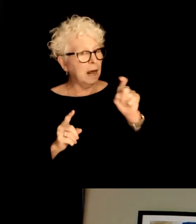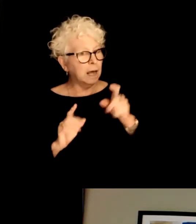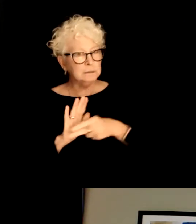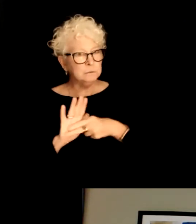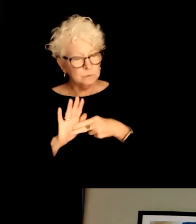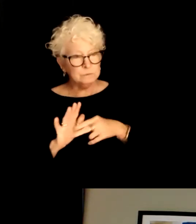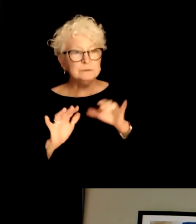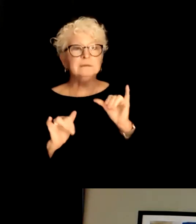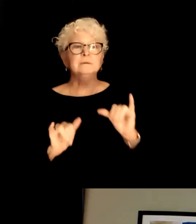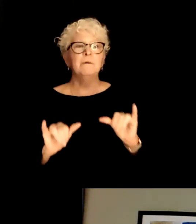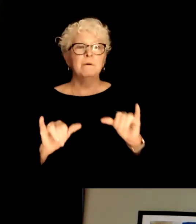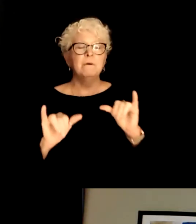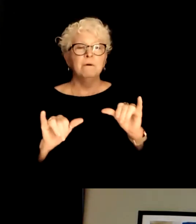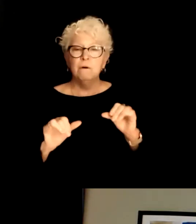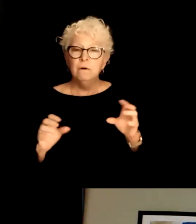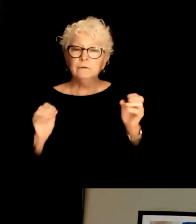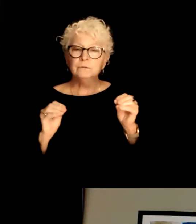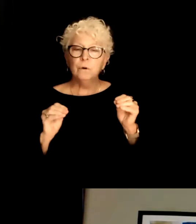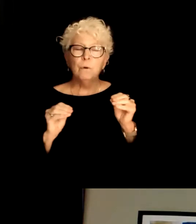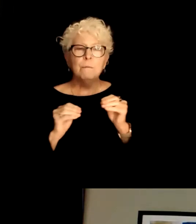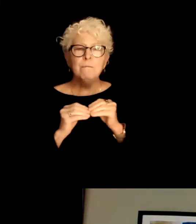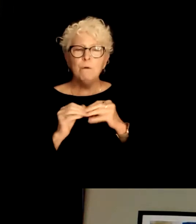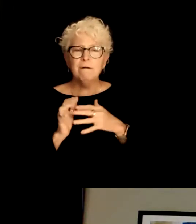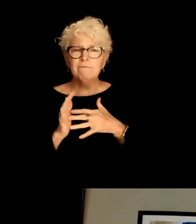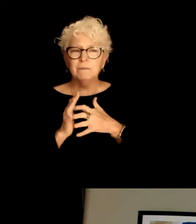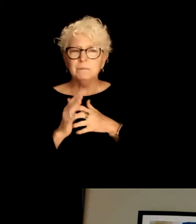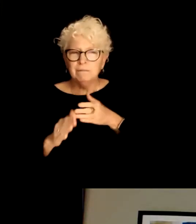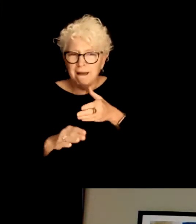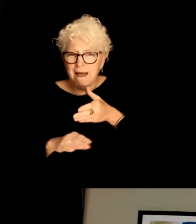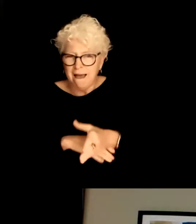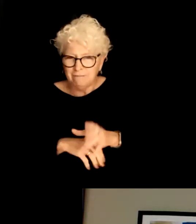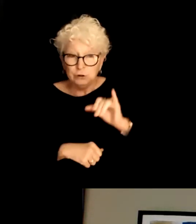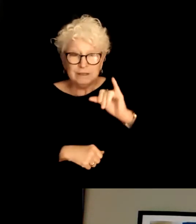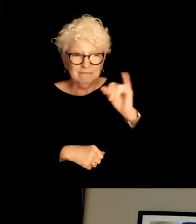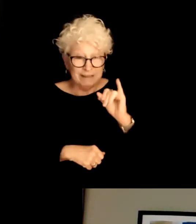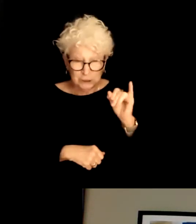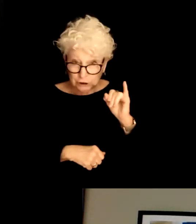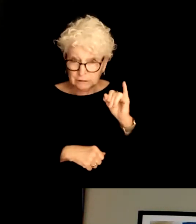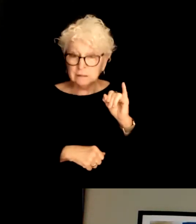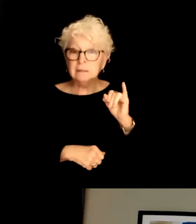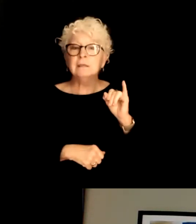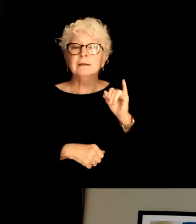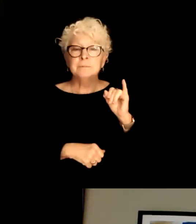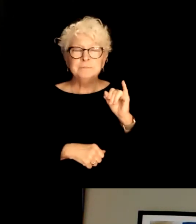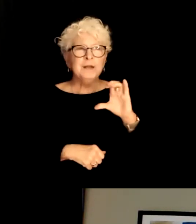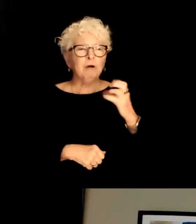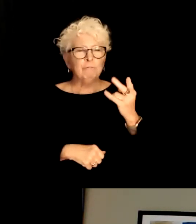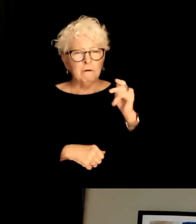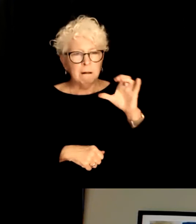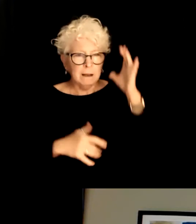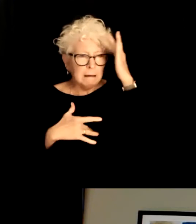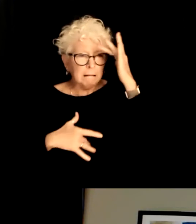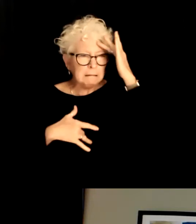vulnerable to developing long-term symptoms after infection, but also how does this kind of broader range of chronic illnesses that are sort of